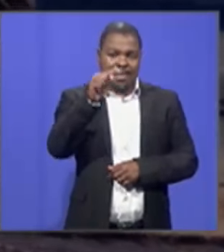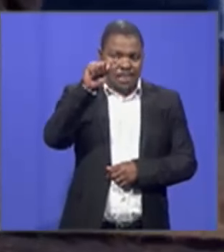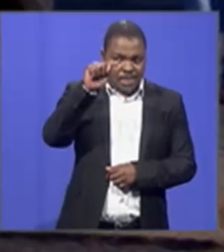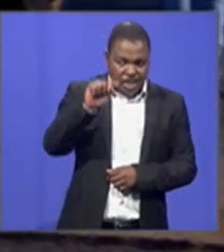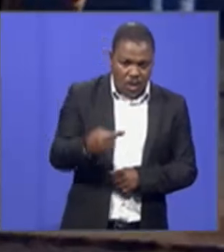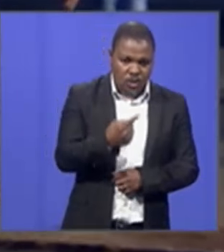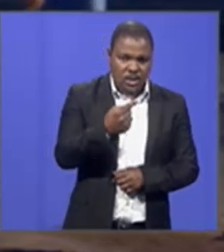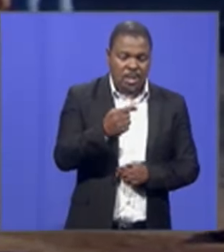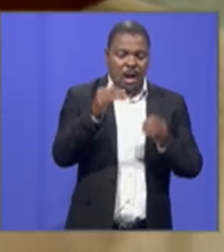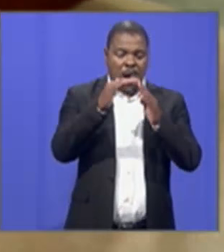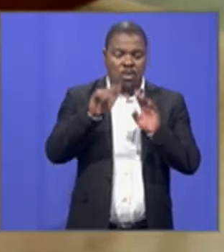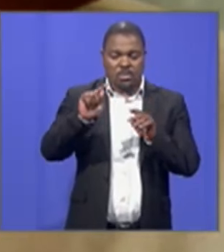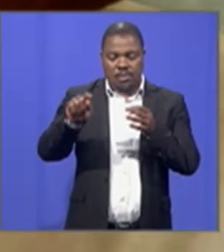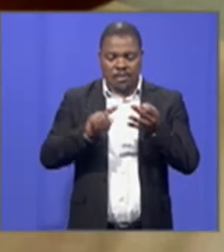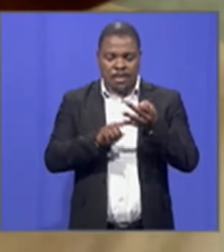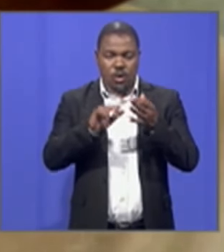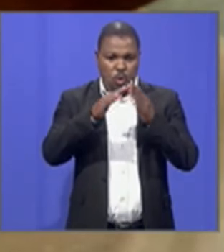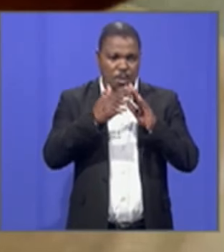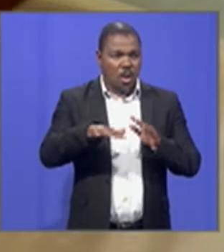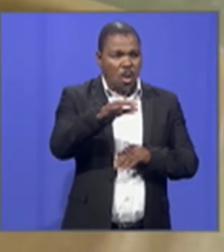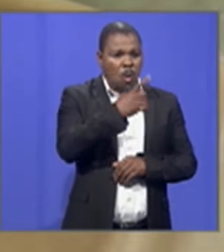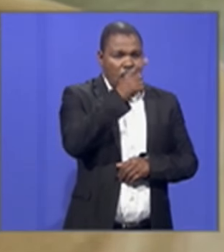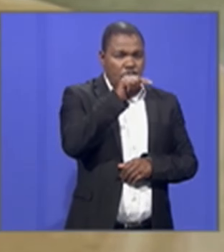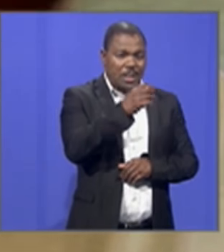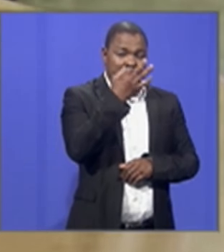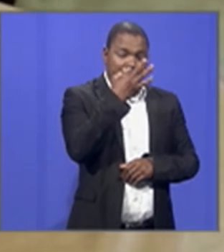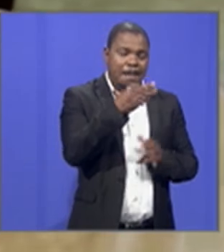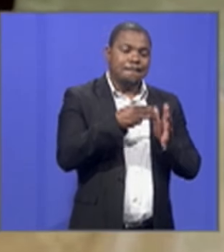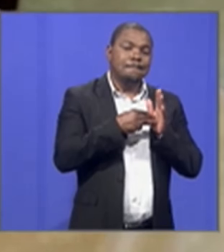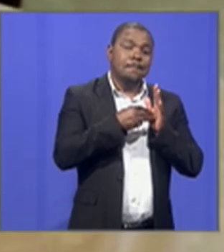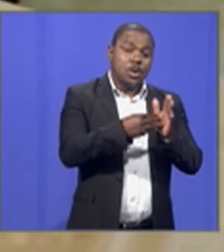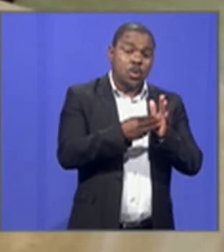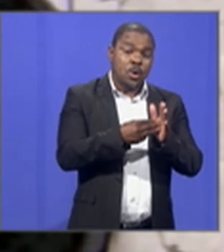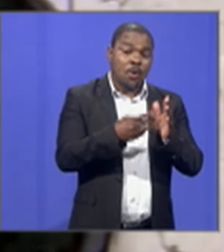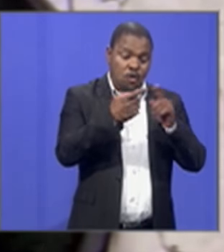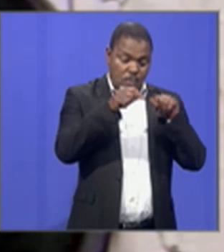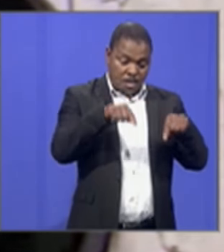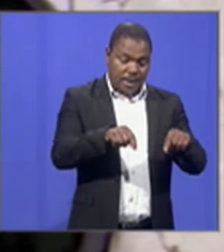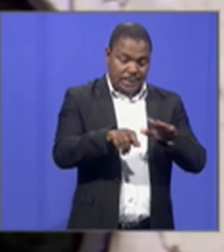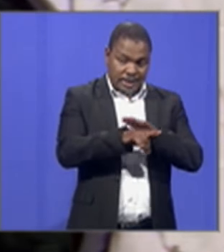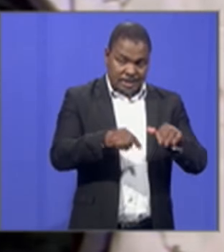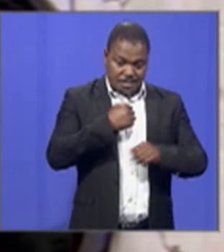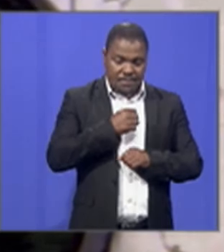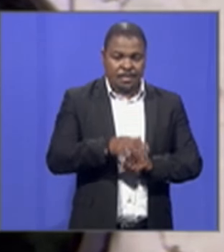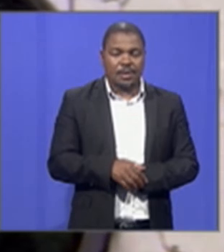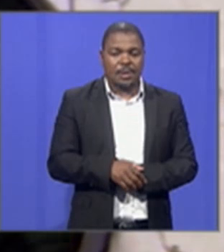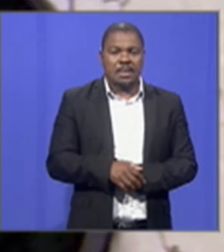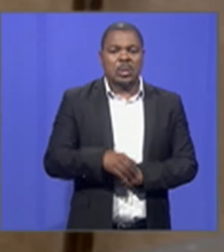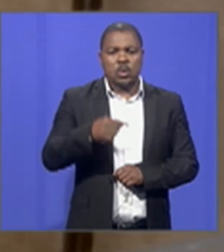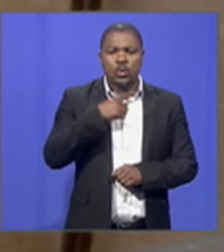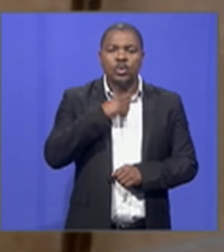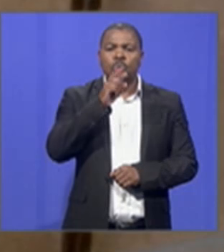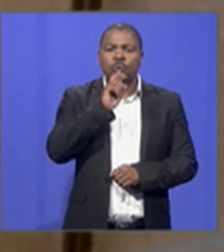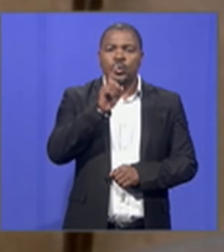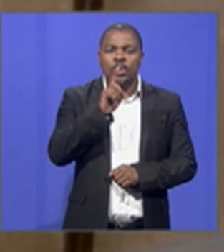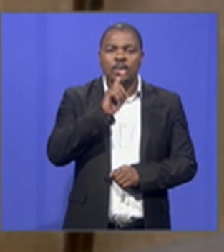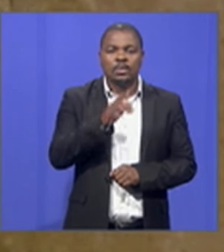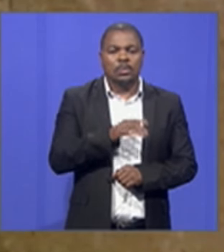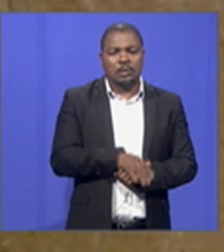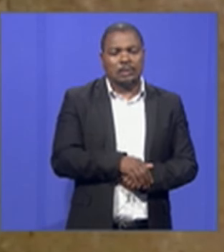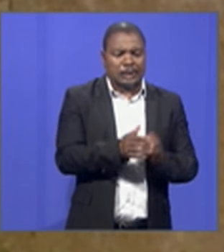297,000 ka setšhaba sa go lekana 1.3 million mo districteng ya rena re dira se re šomiša di-schemes